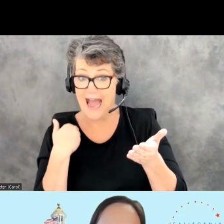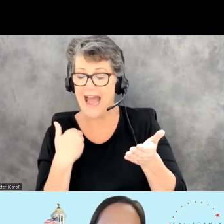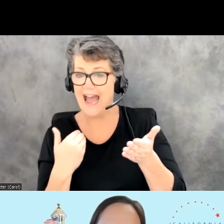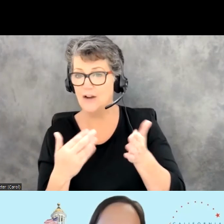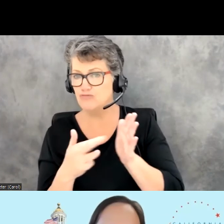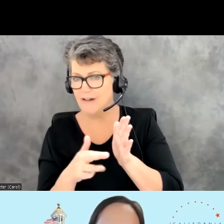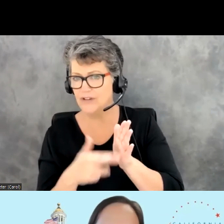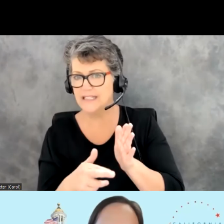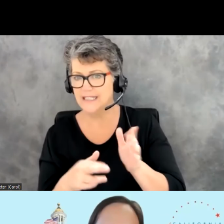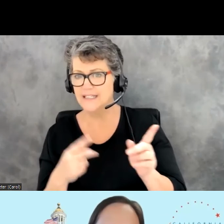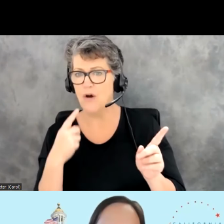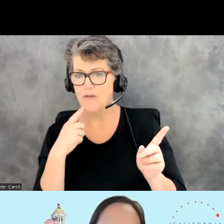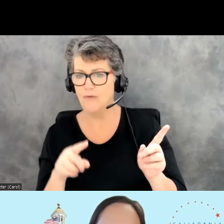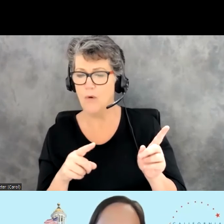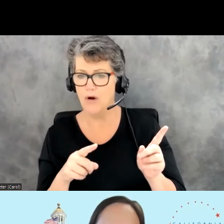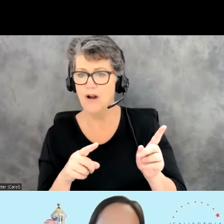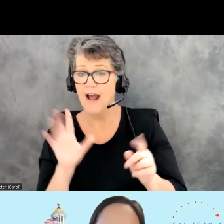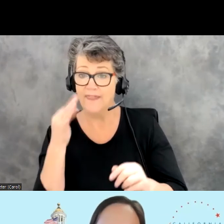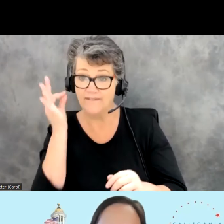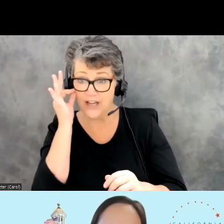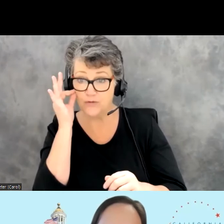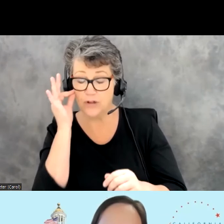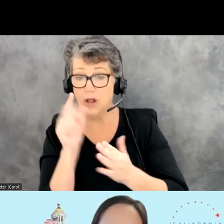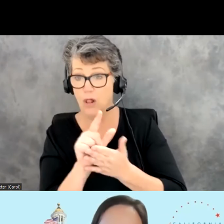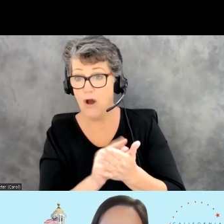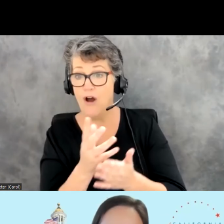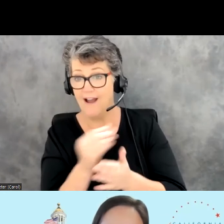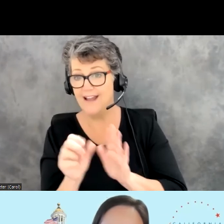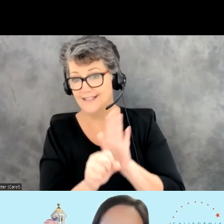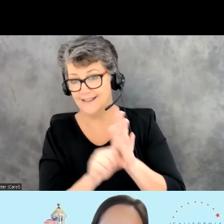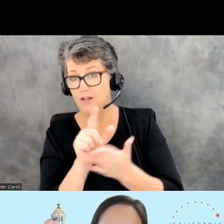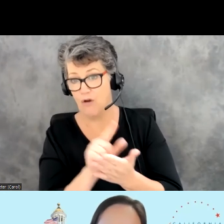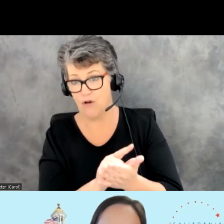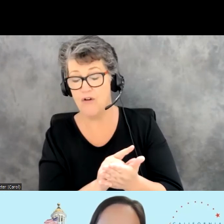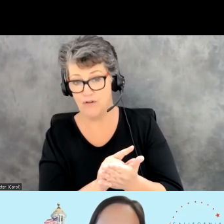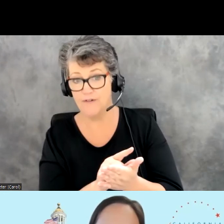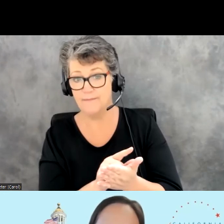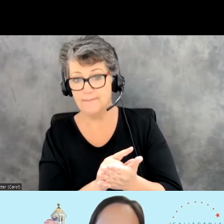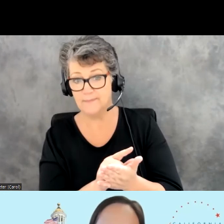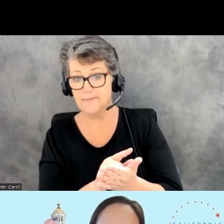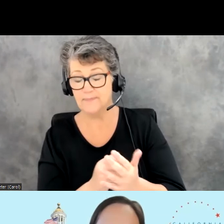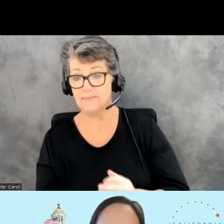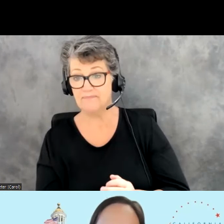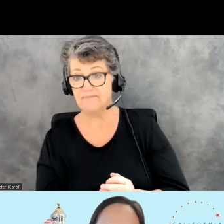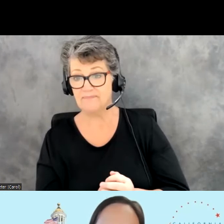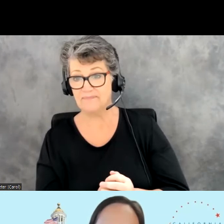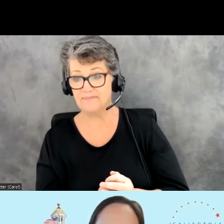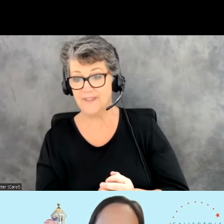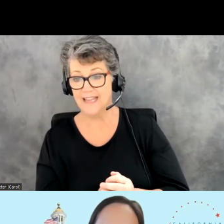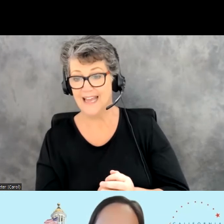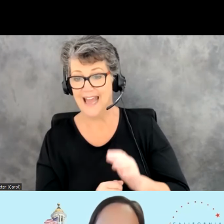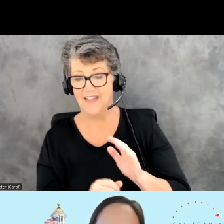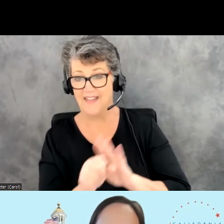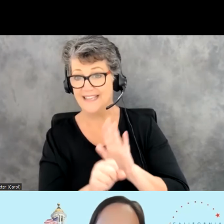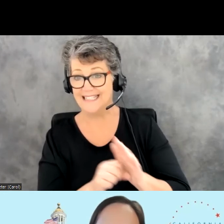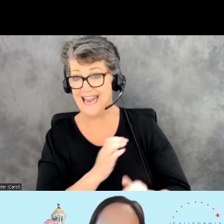references for both the federal law and state law that the State